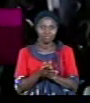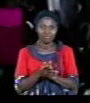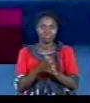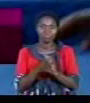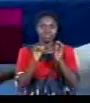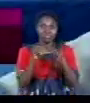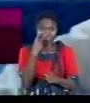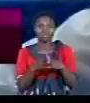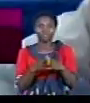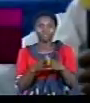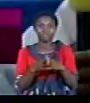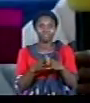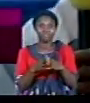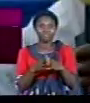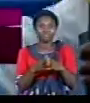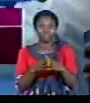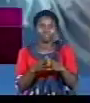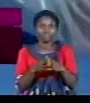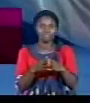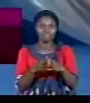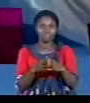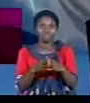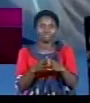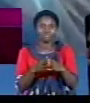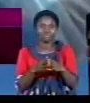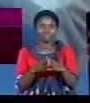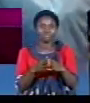your eyes. Yes. Close this one first.